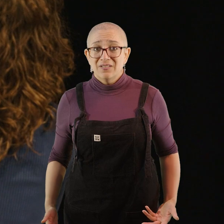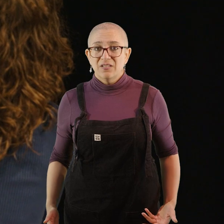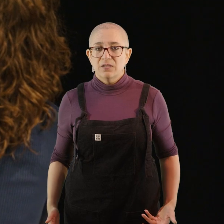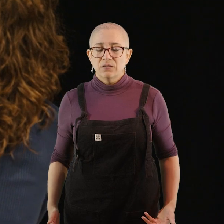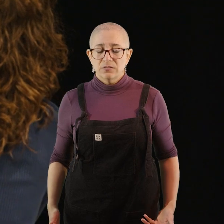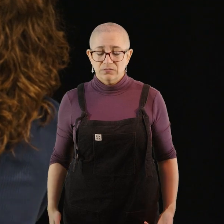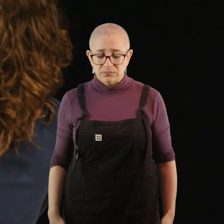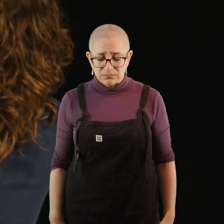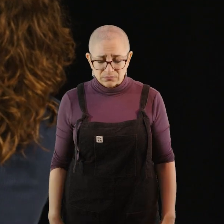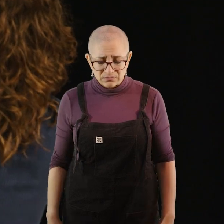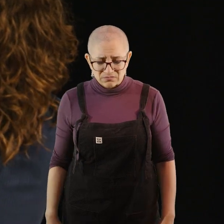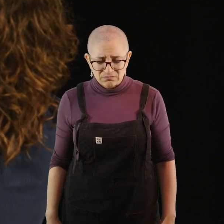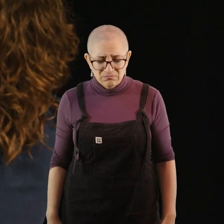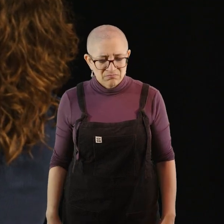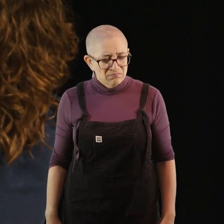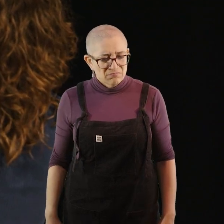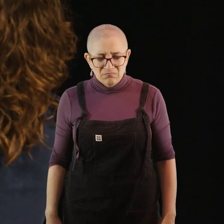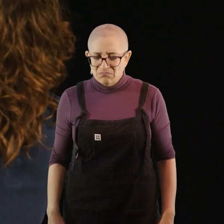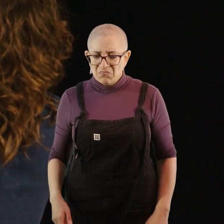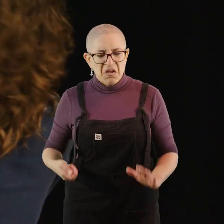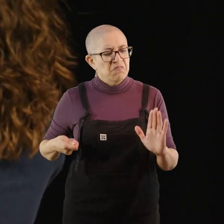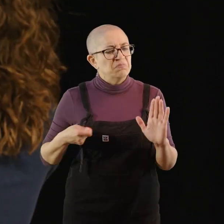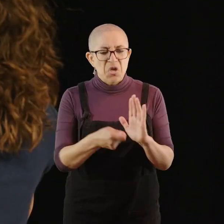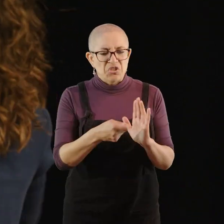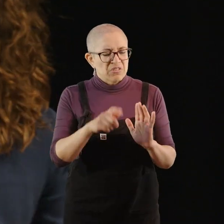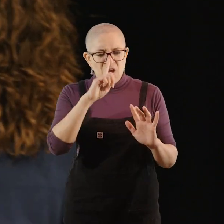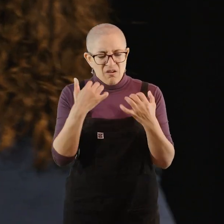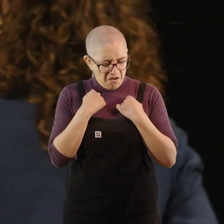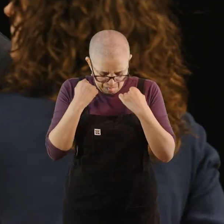To know my deed, 'twere best not know myself.